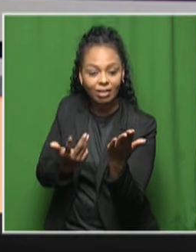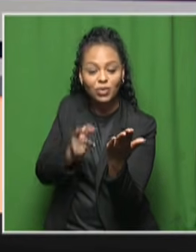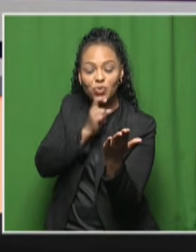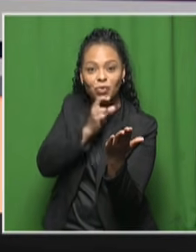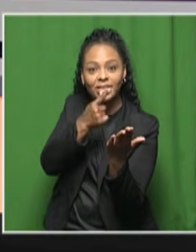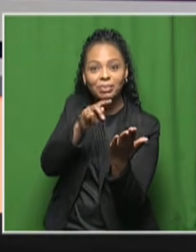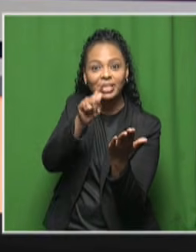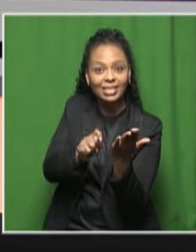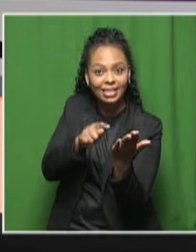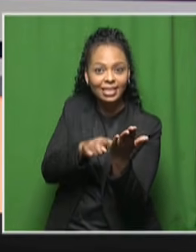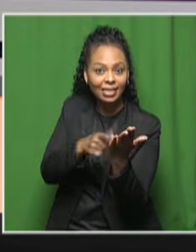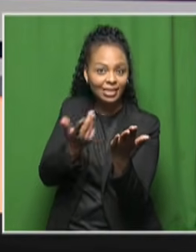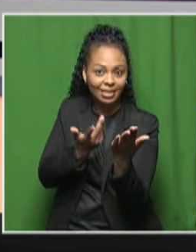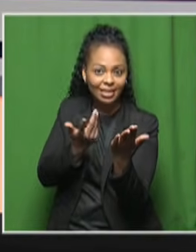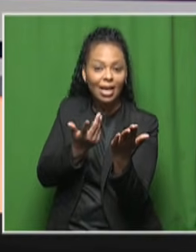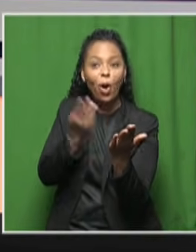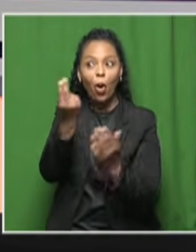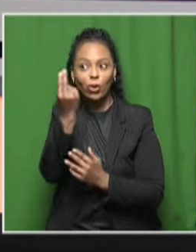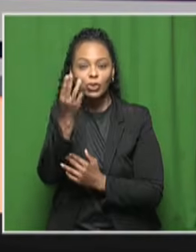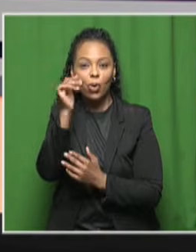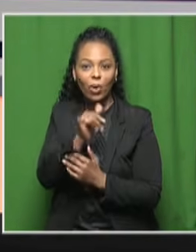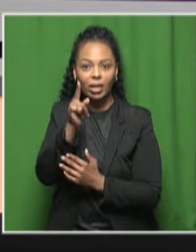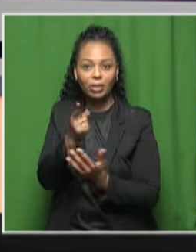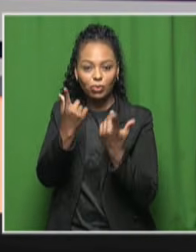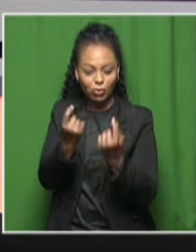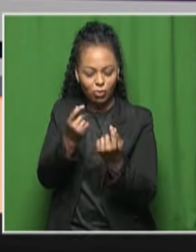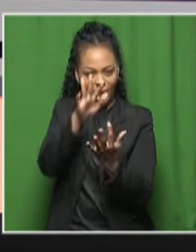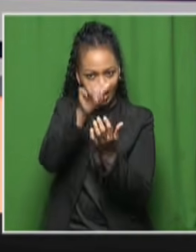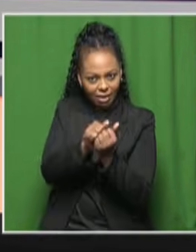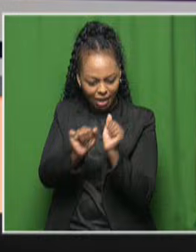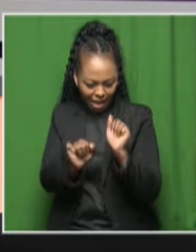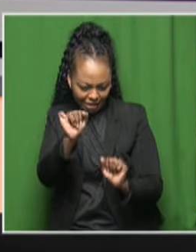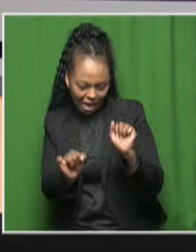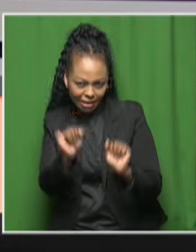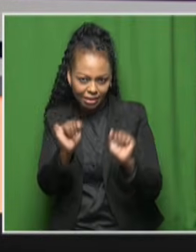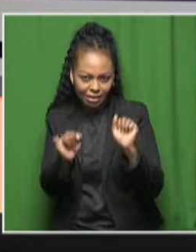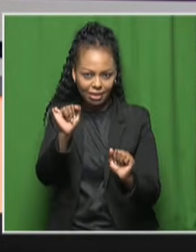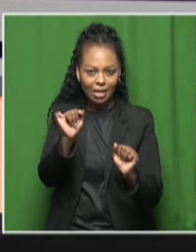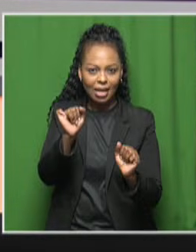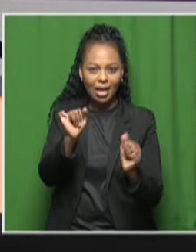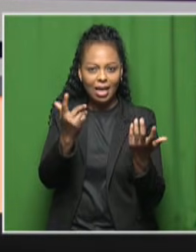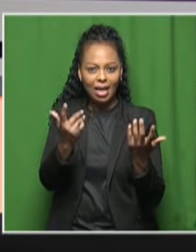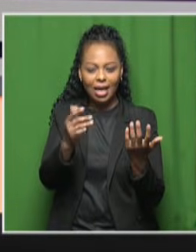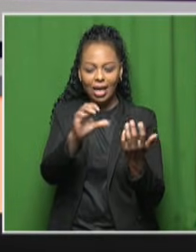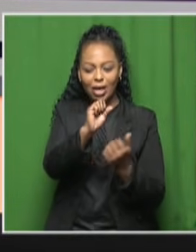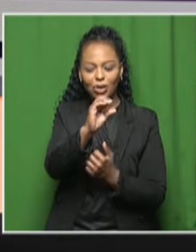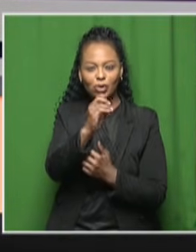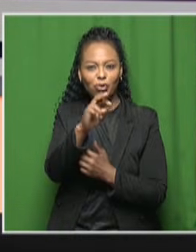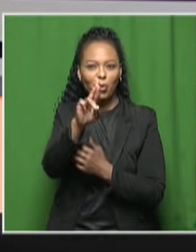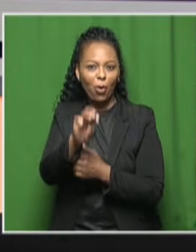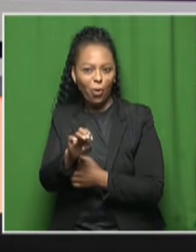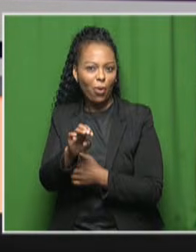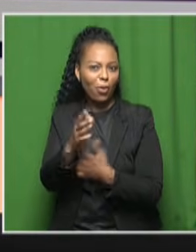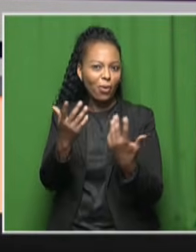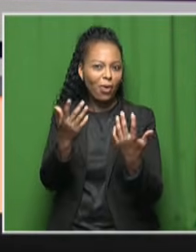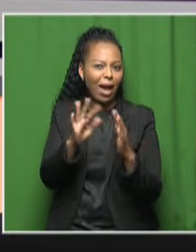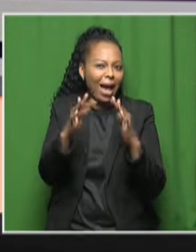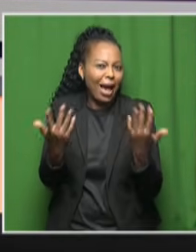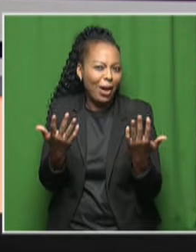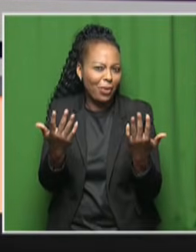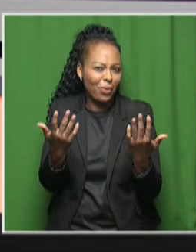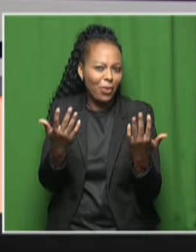three, when you are actually performing the assessment, how do you weight the scoring then? Yes. For a learner